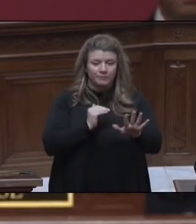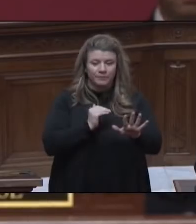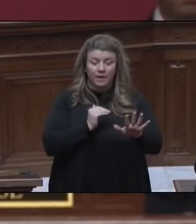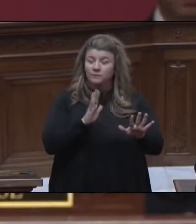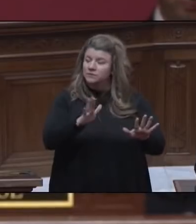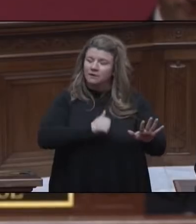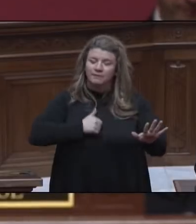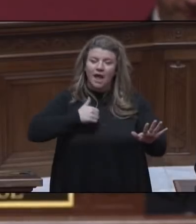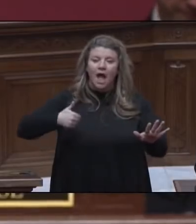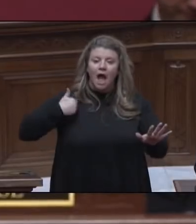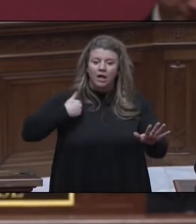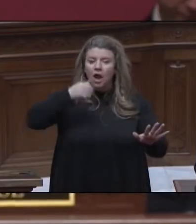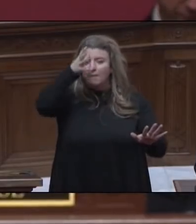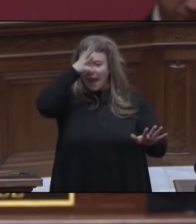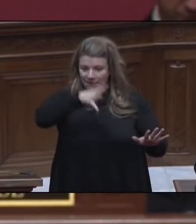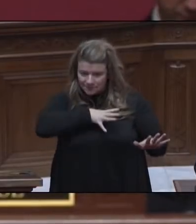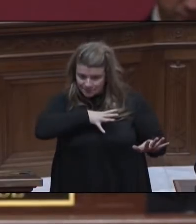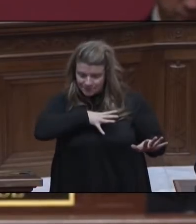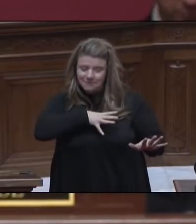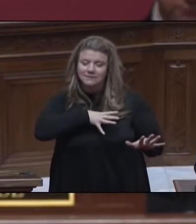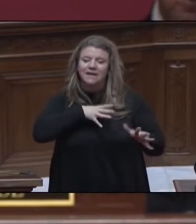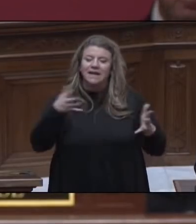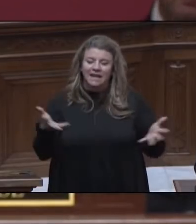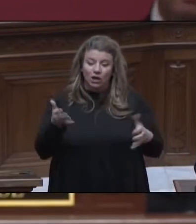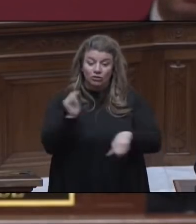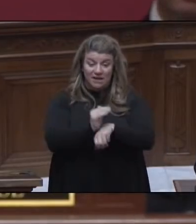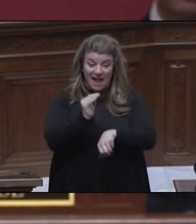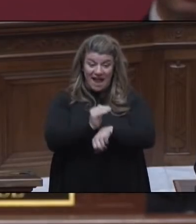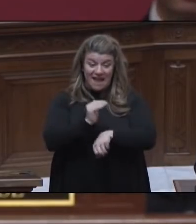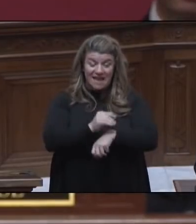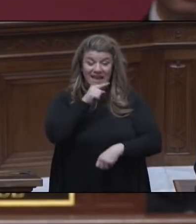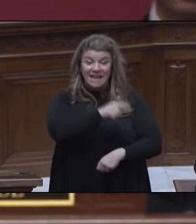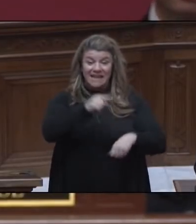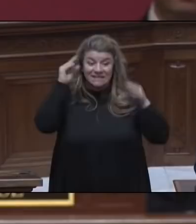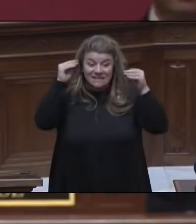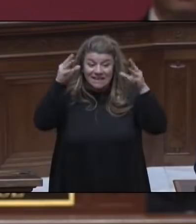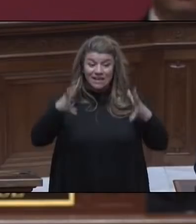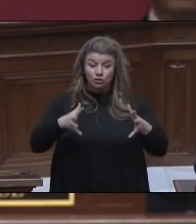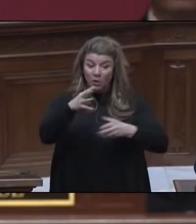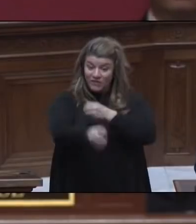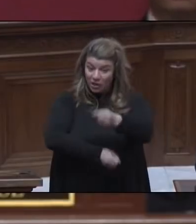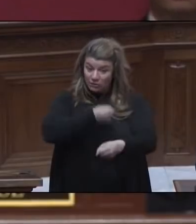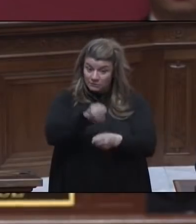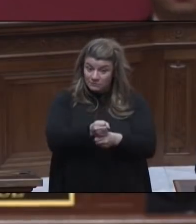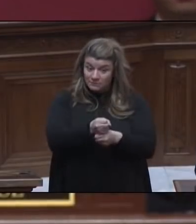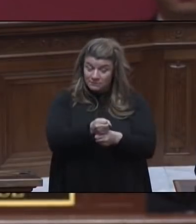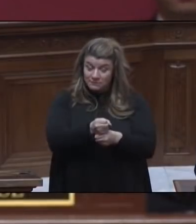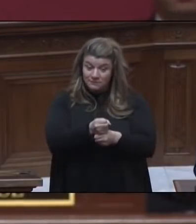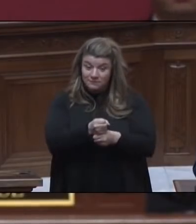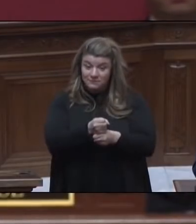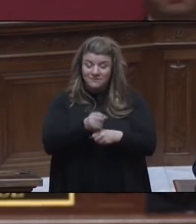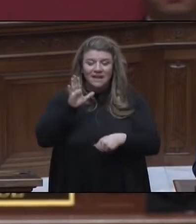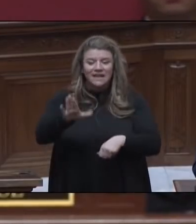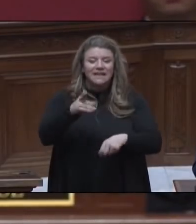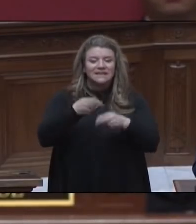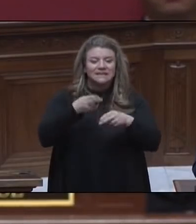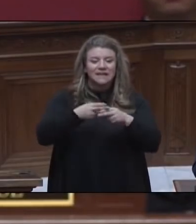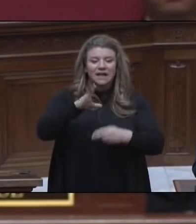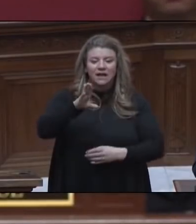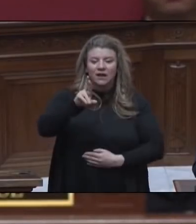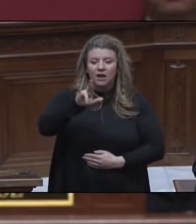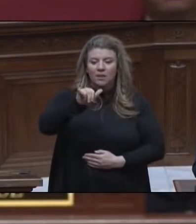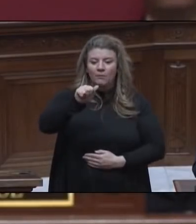A young man with us tonight. He is the Teacher of the Year. His name is